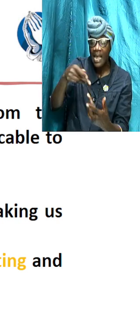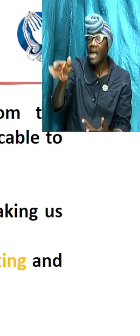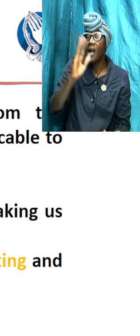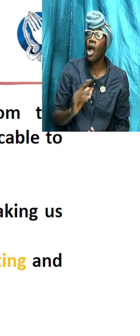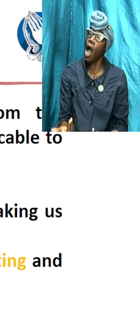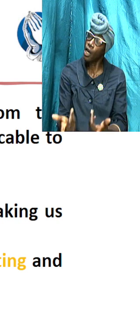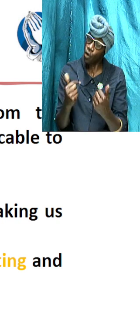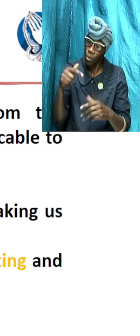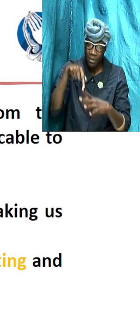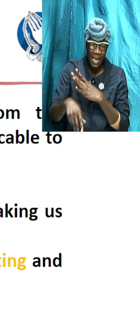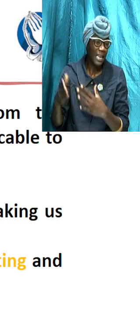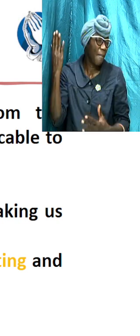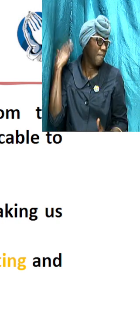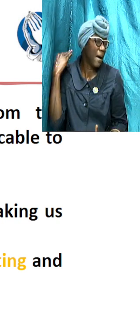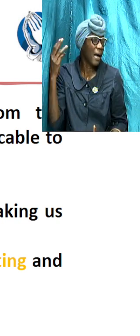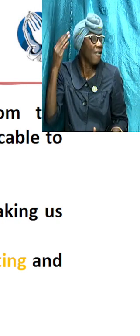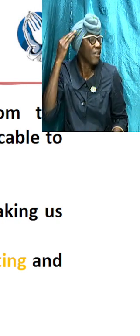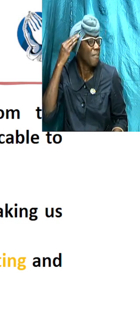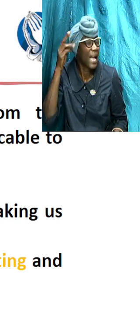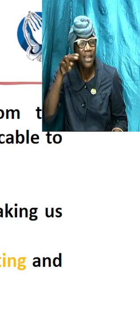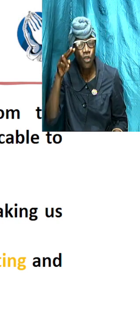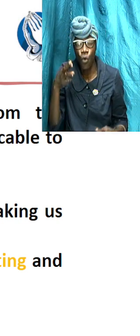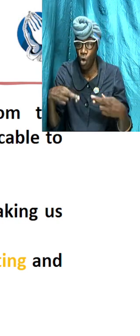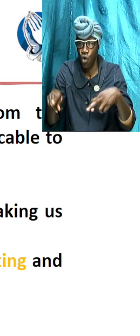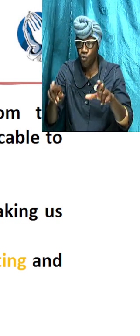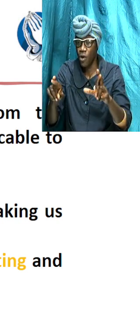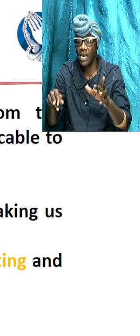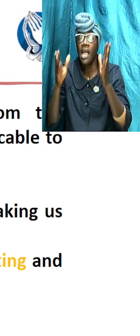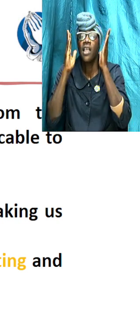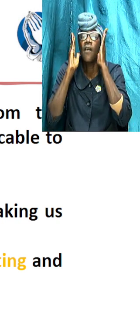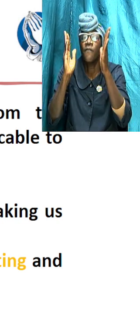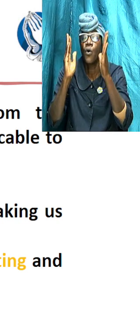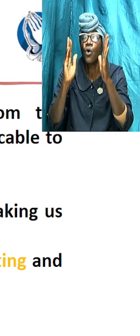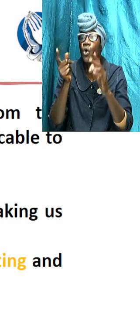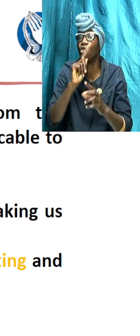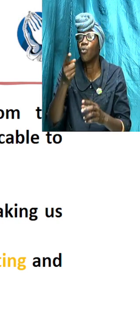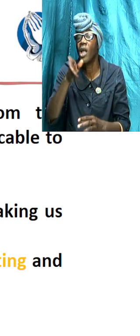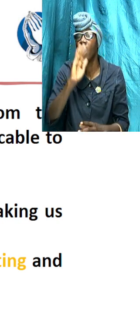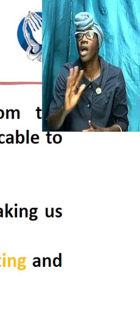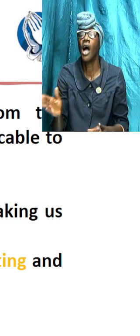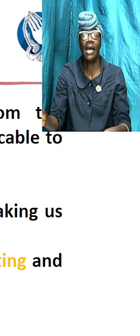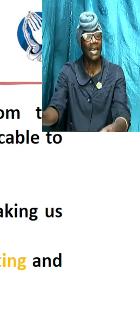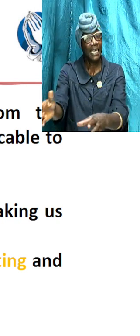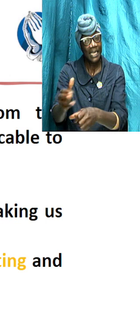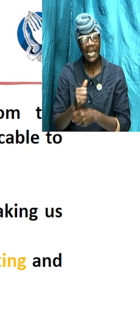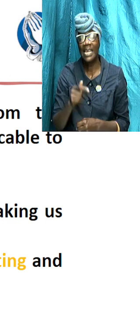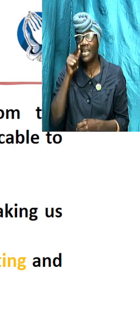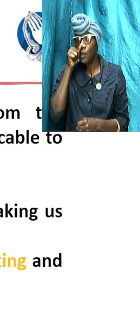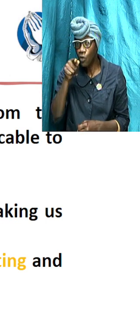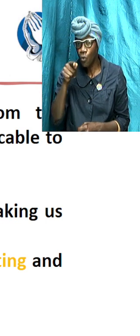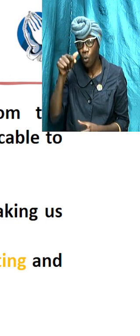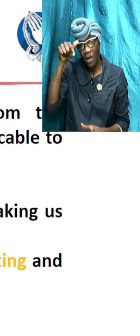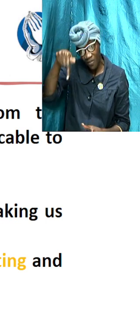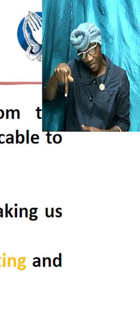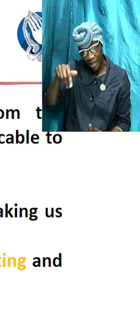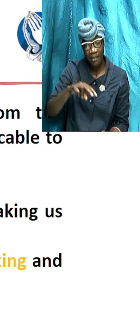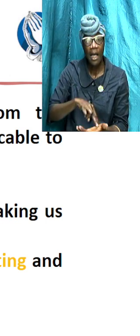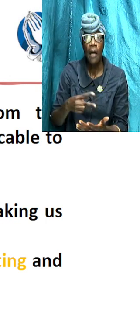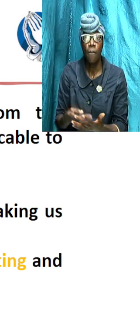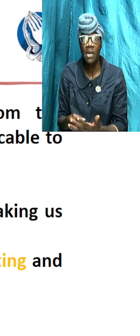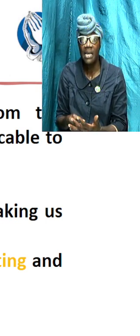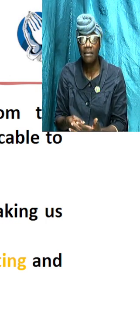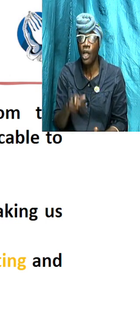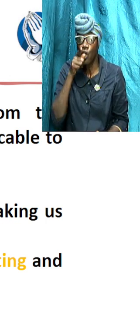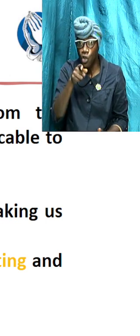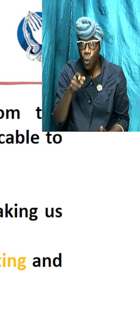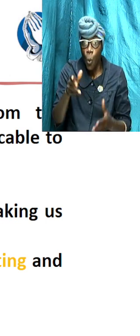in the back of our minds, amen, we are ready, we are focused on where God is taking us, amen. And this means that if we are so